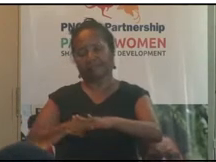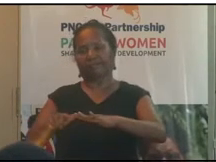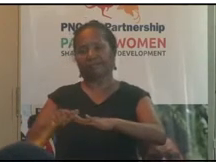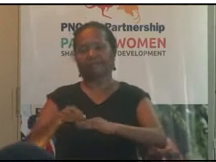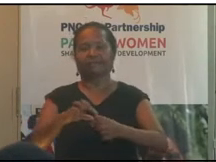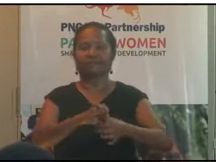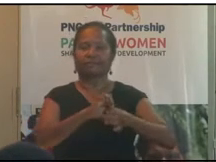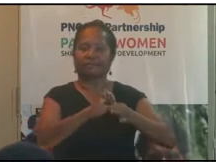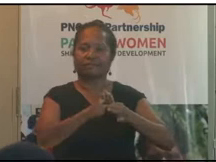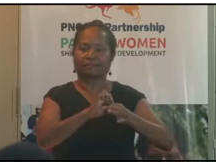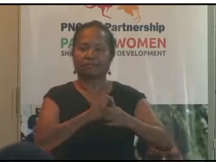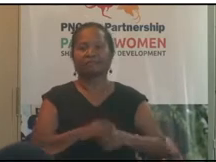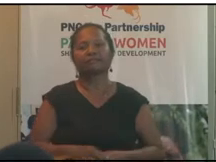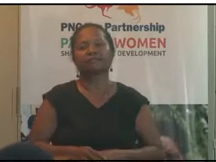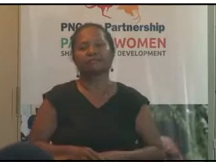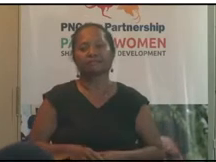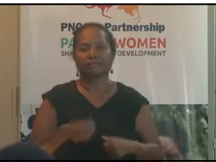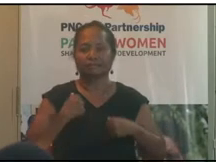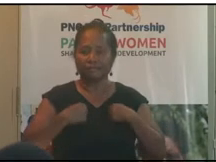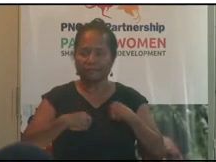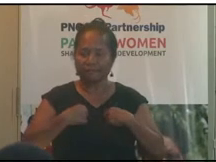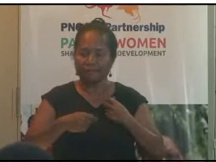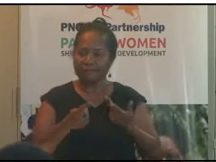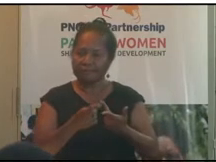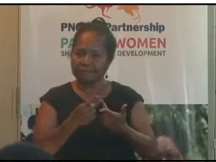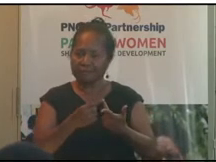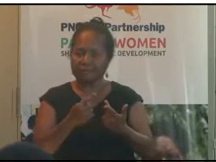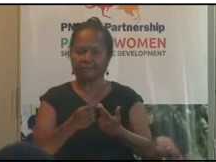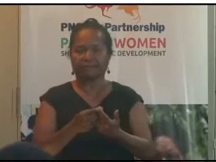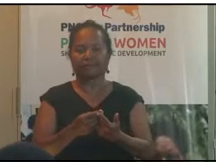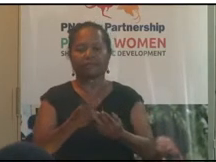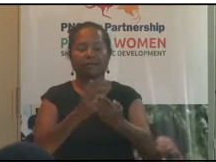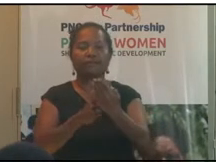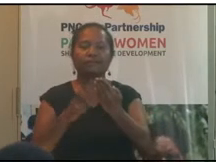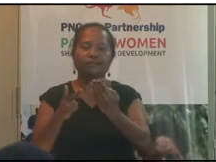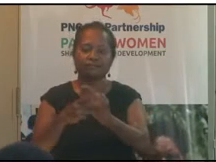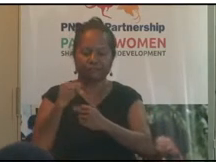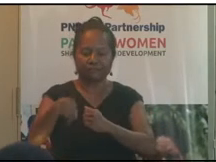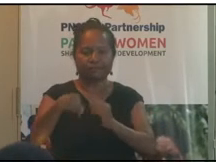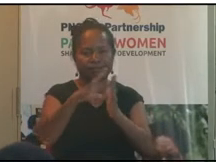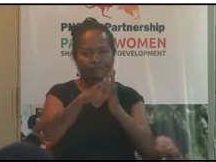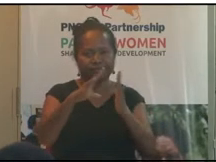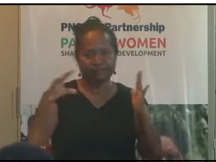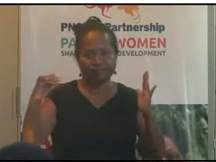and resettlement issues for development in other major extractive projects in PNG.